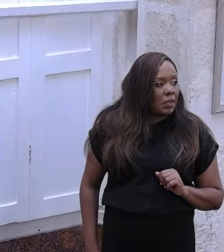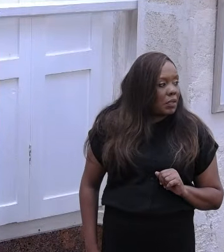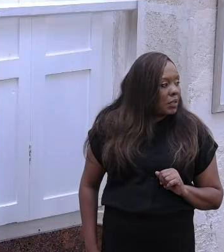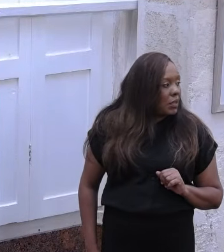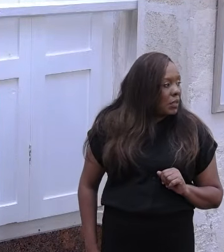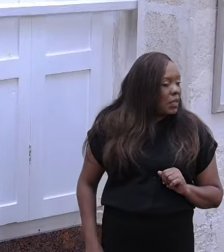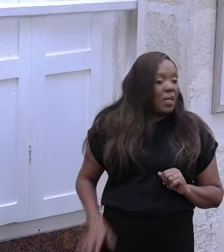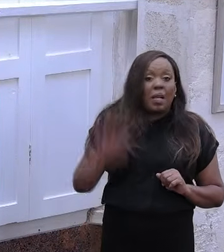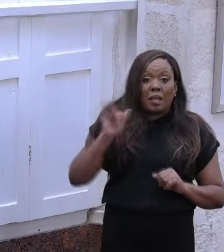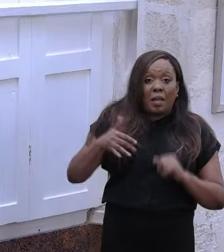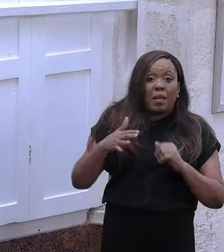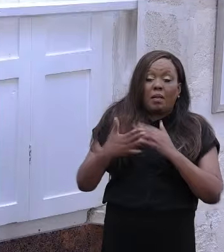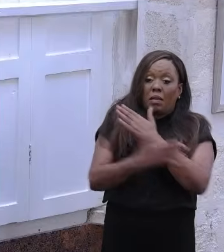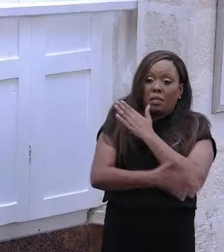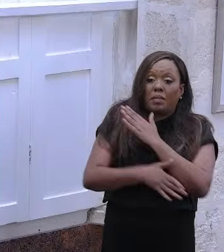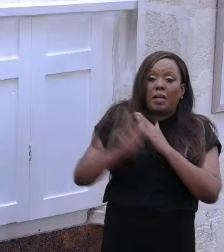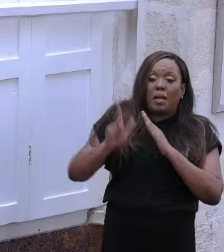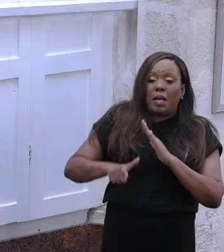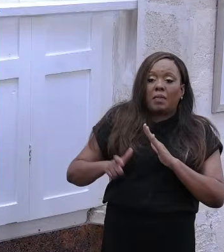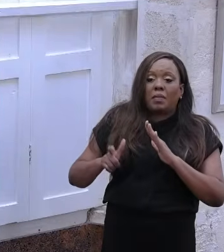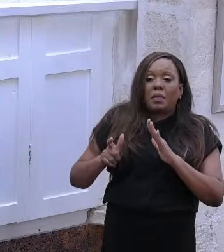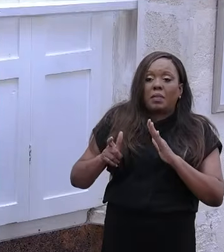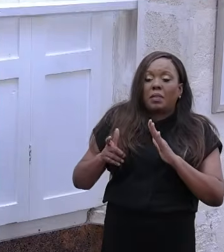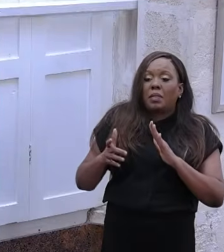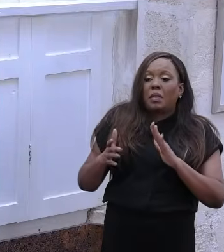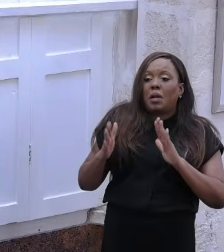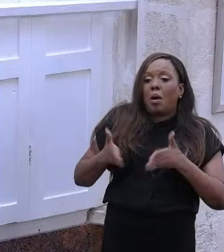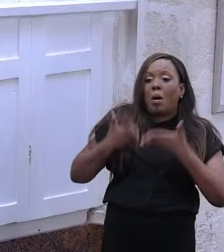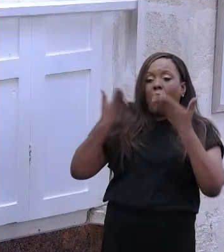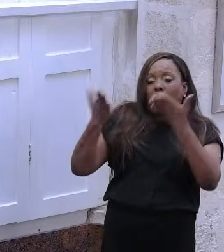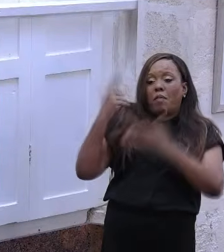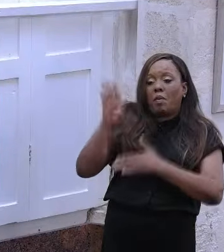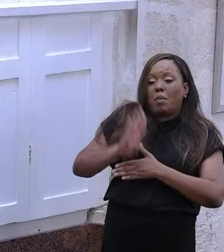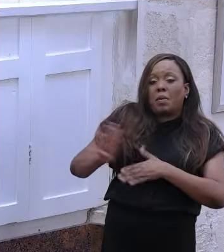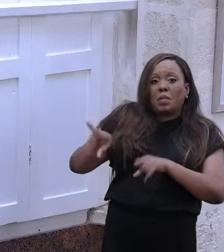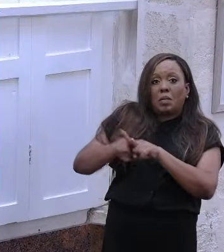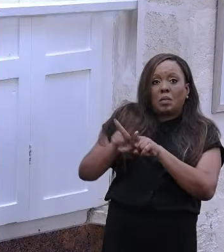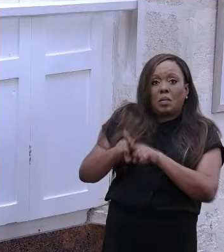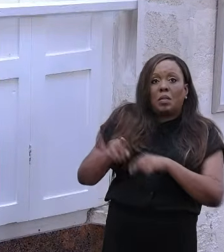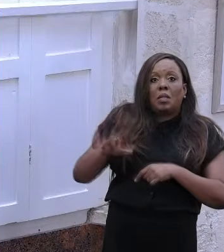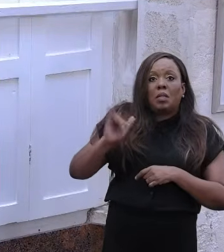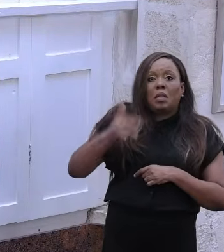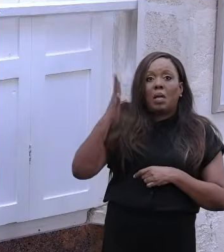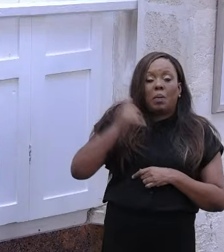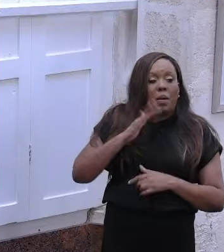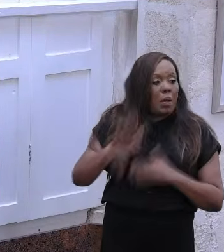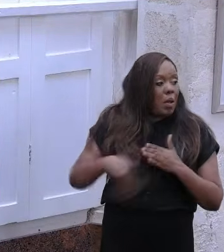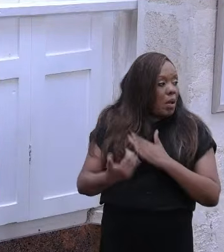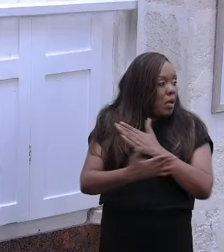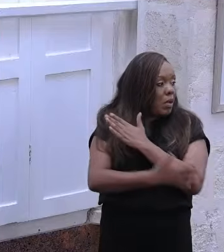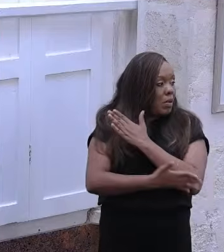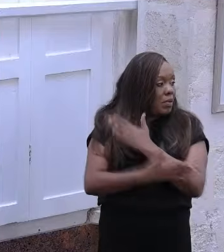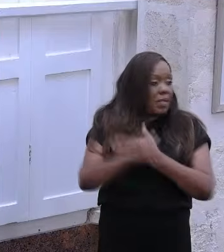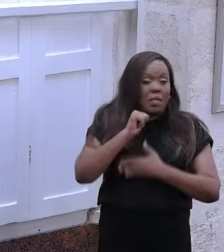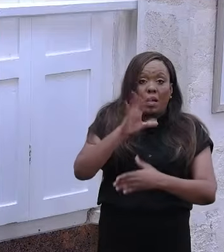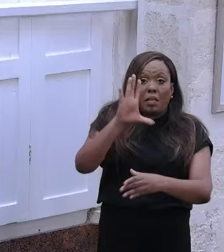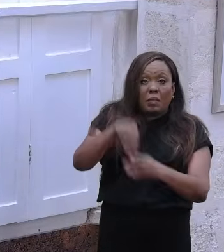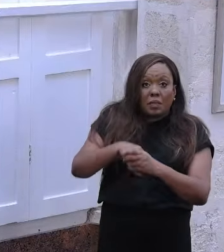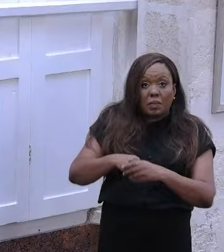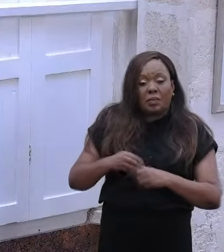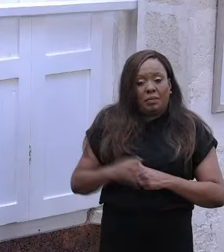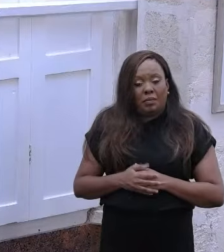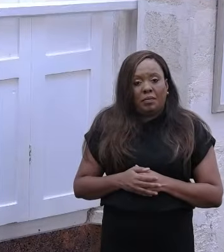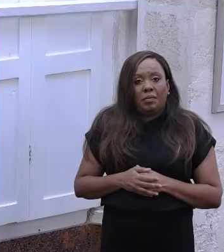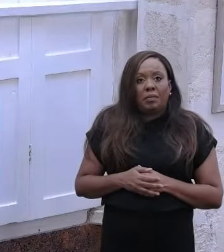Barbadians. And that's the reluctance right now. That's one of the reasons why all of them have not jumped on it, because they have